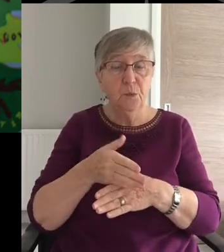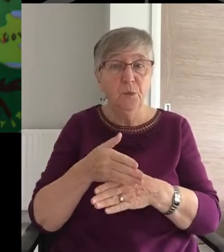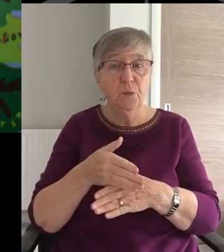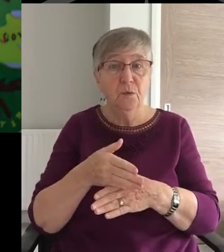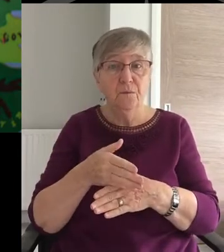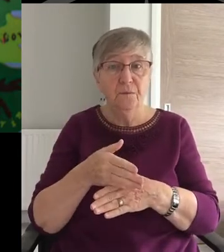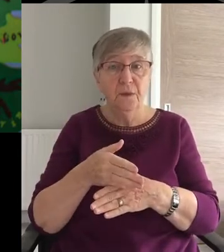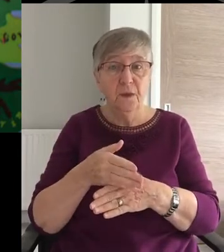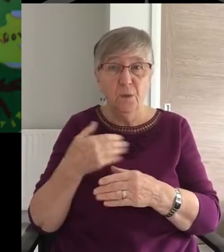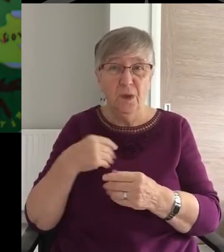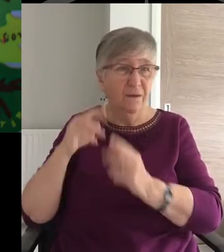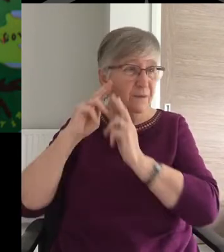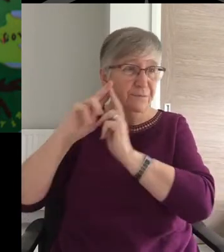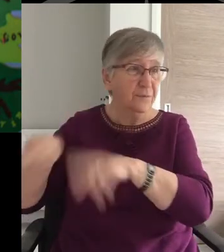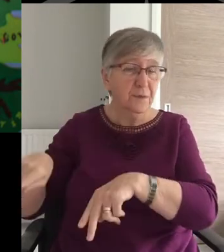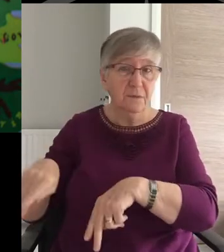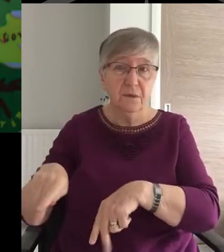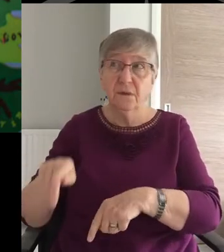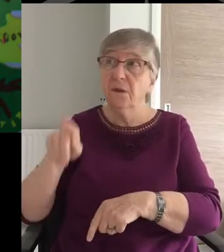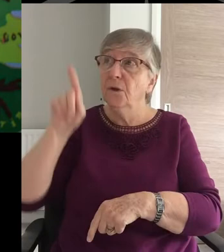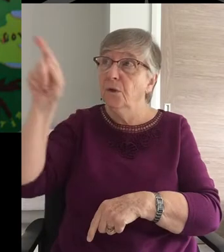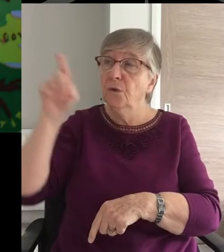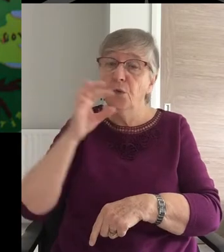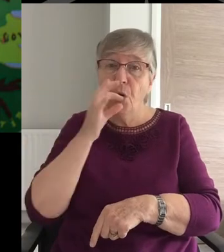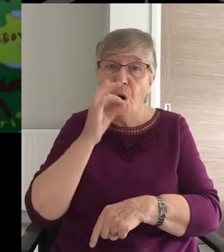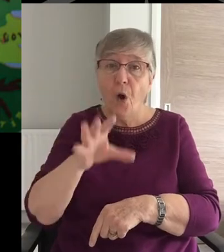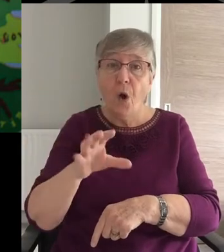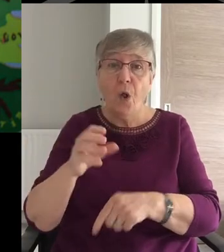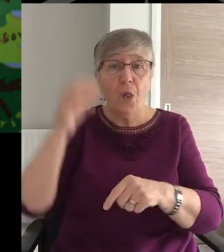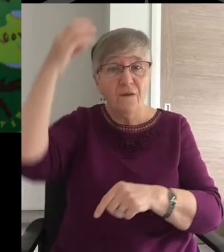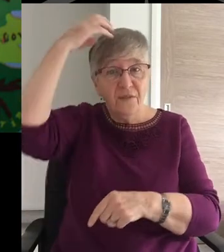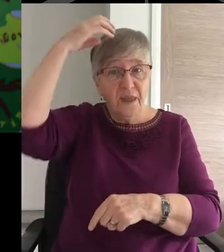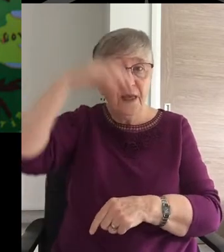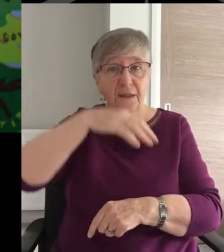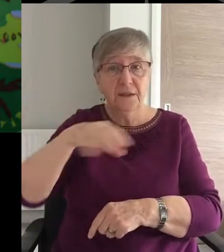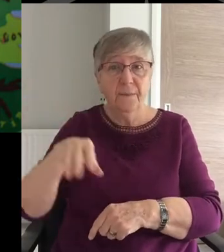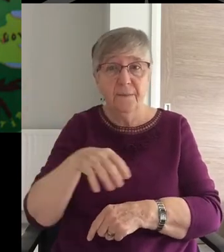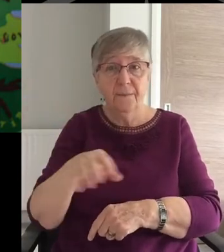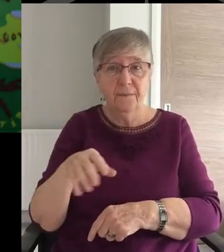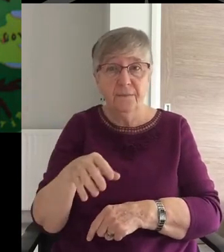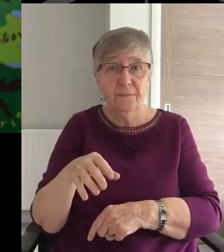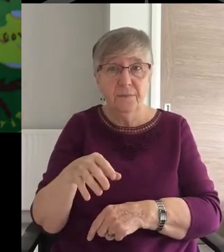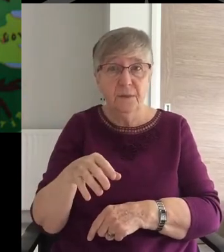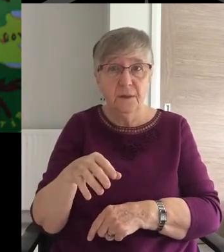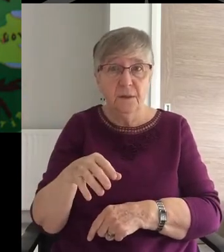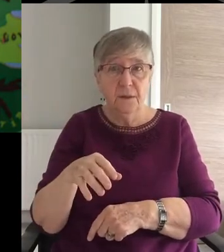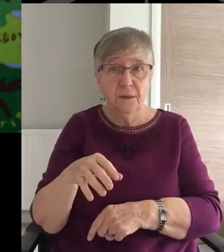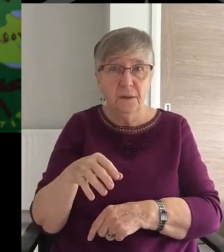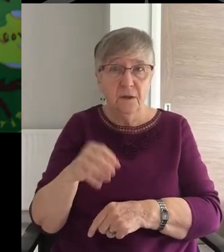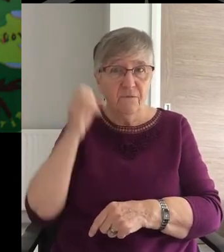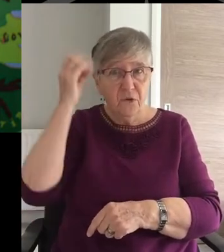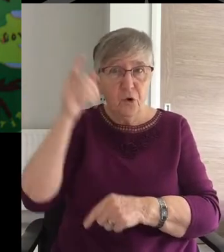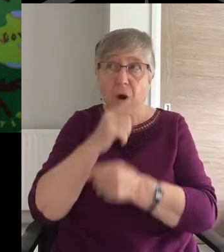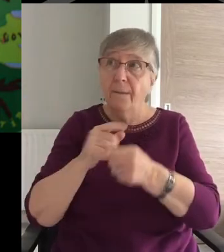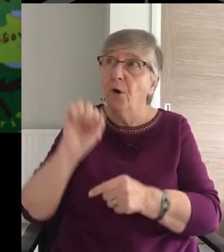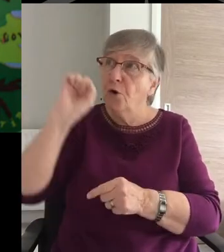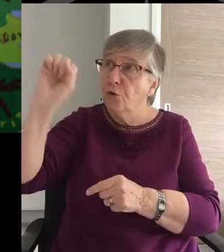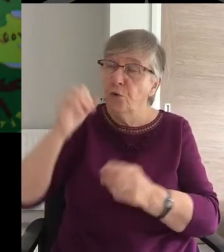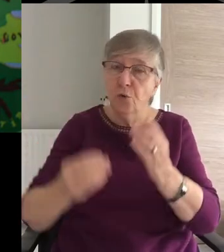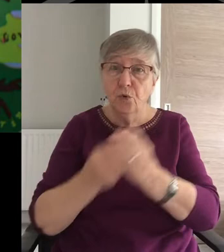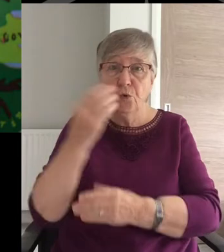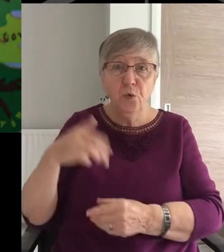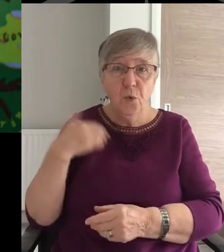And we've disregarded the call of your kingdom, the realities of your eternity, your new life and